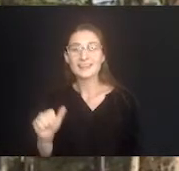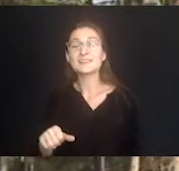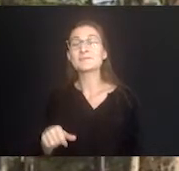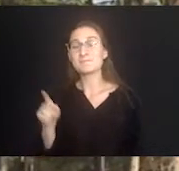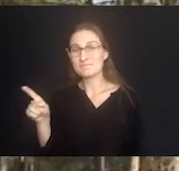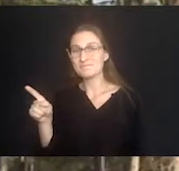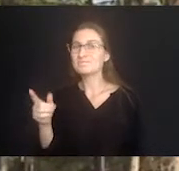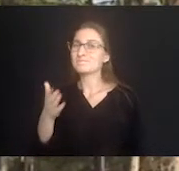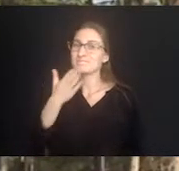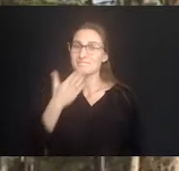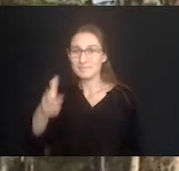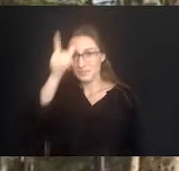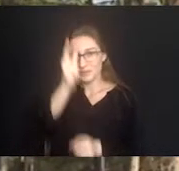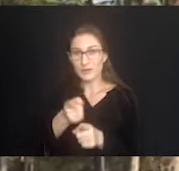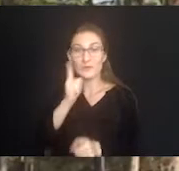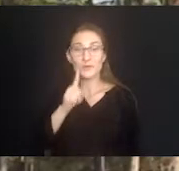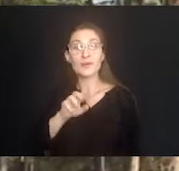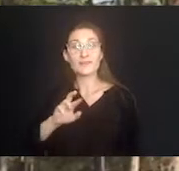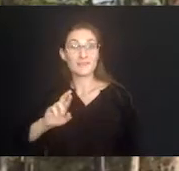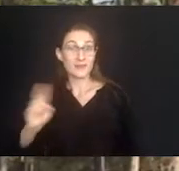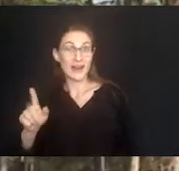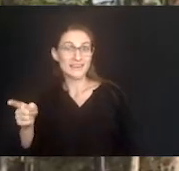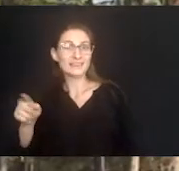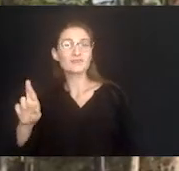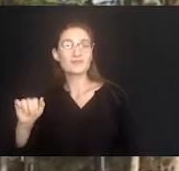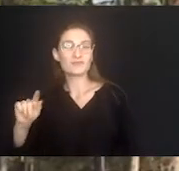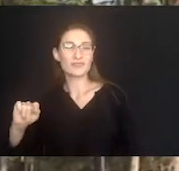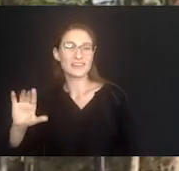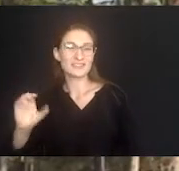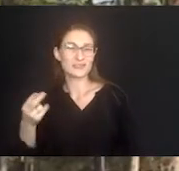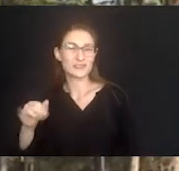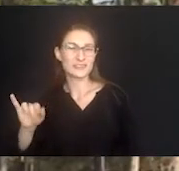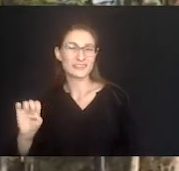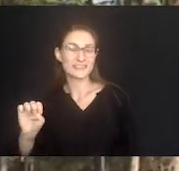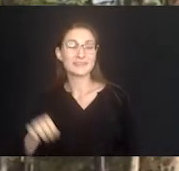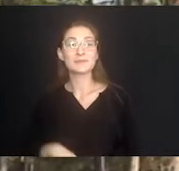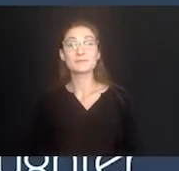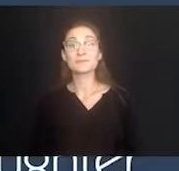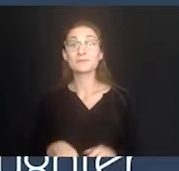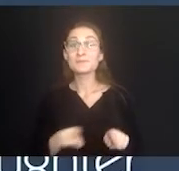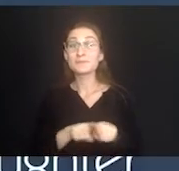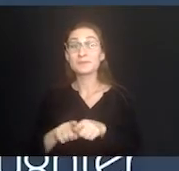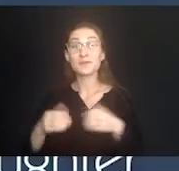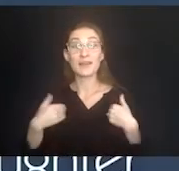a talented athlete. And he's a caring brother to his brother, Richie, who's on the right there.